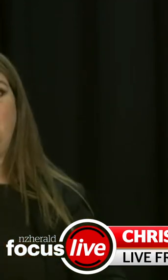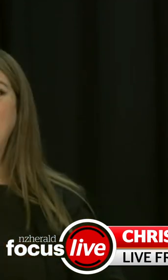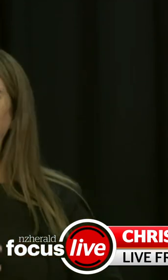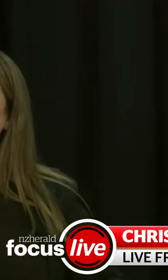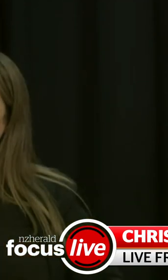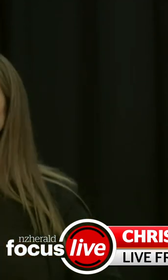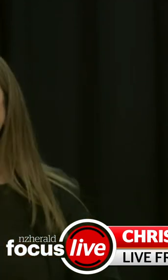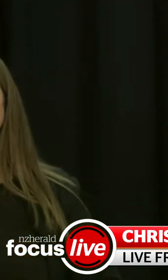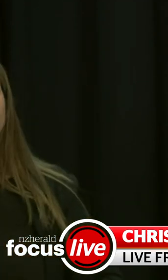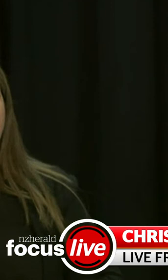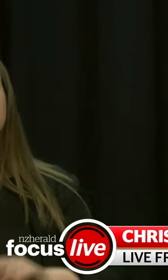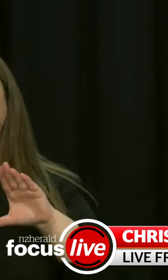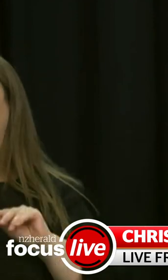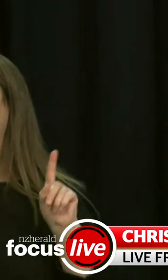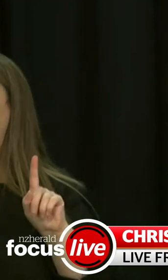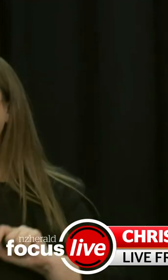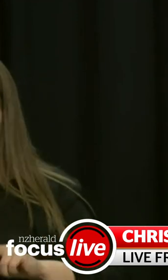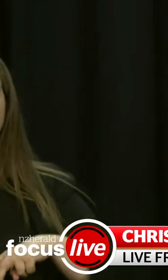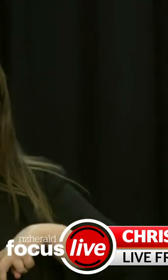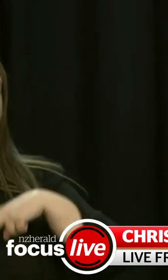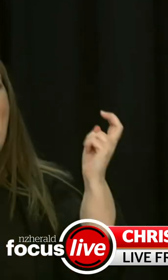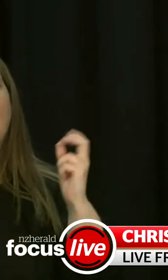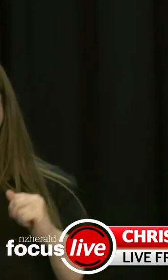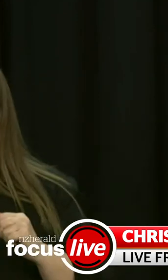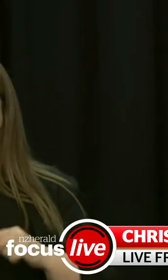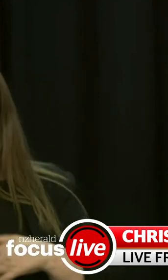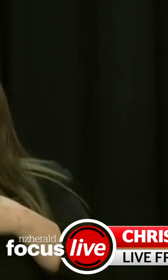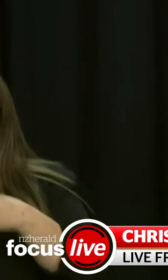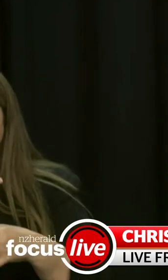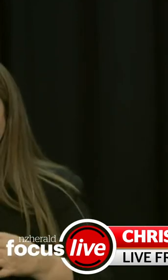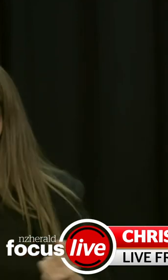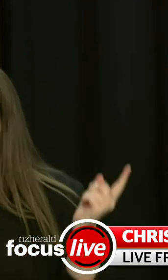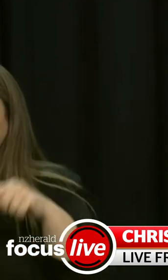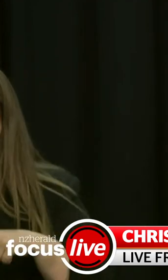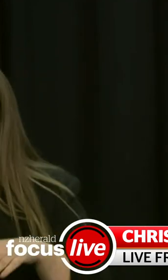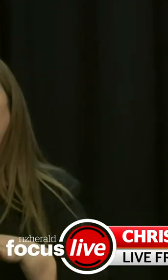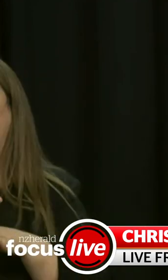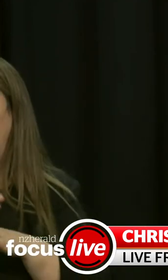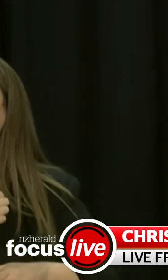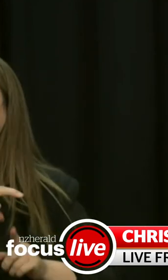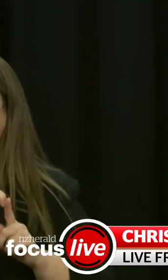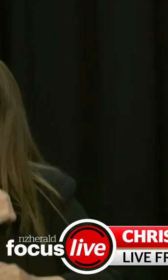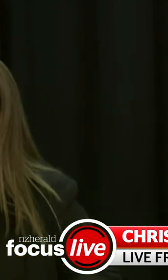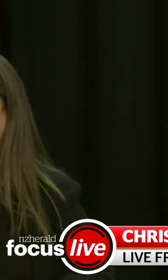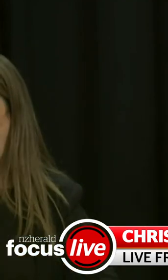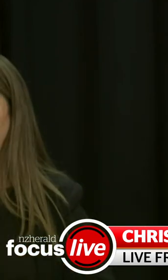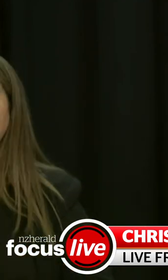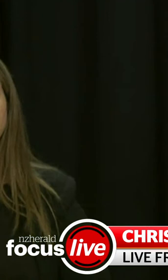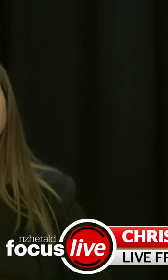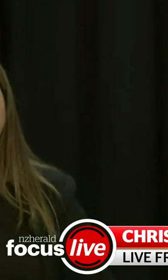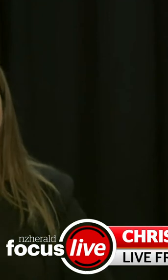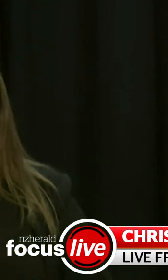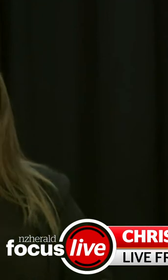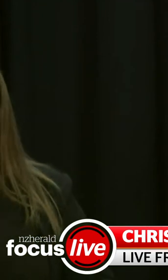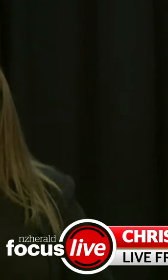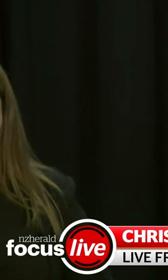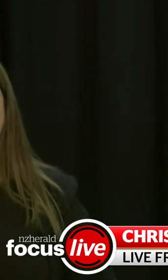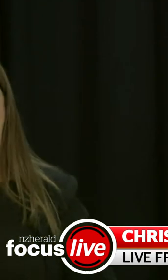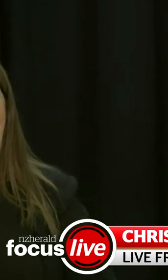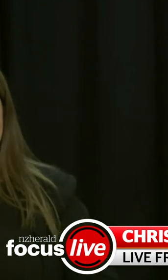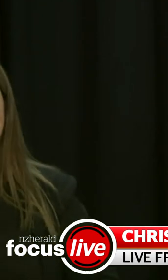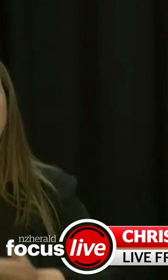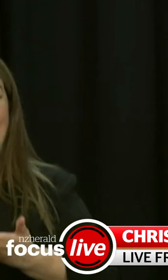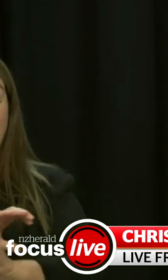of choice. Today's announcement also includes $328 million for defence projects,